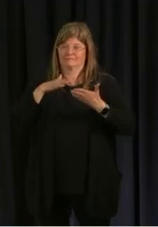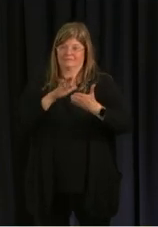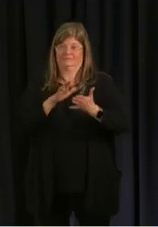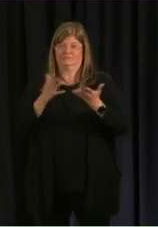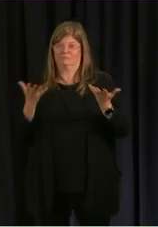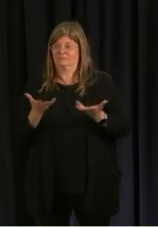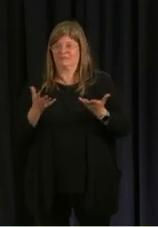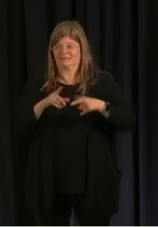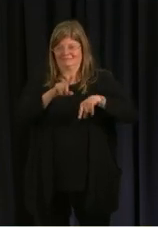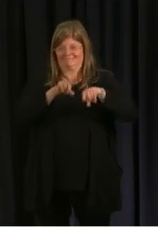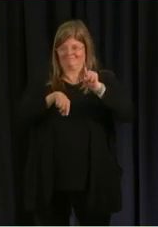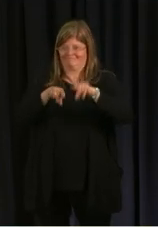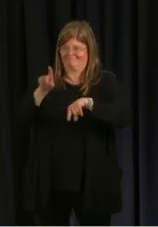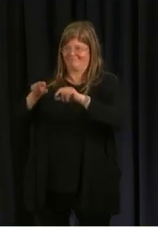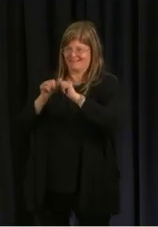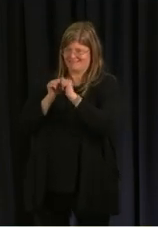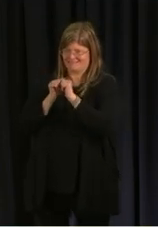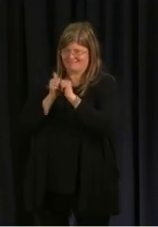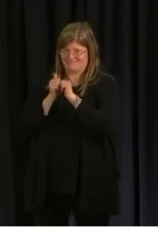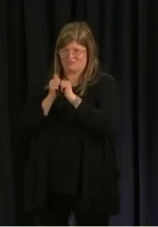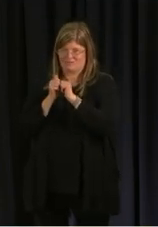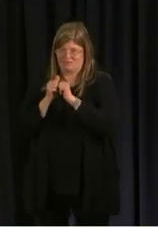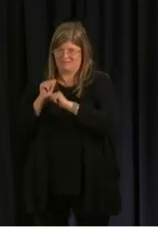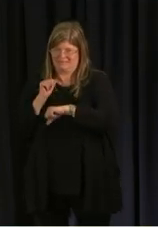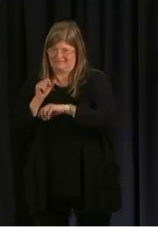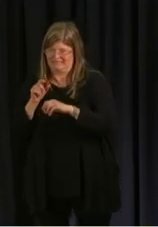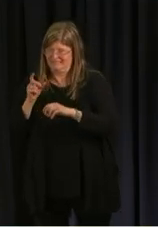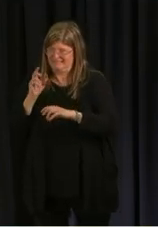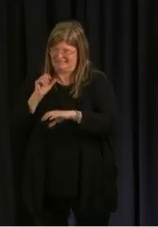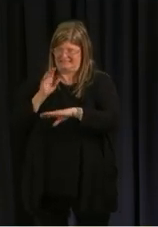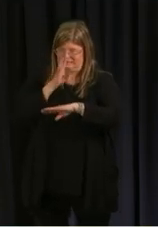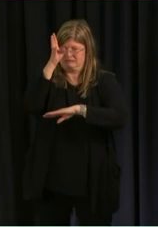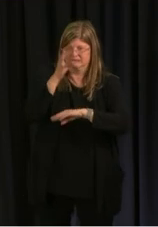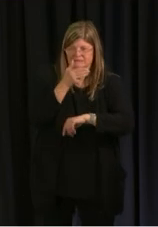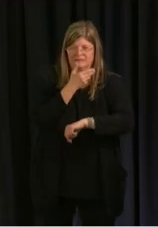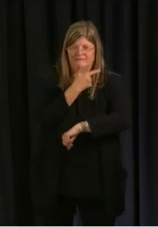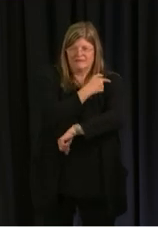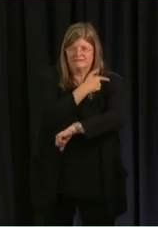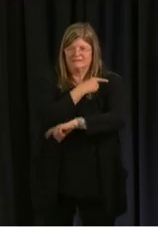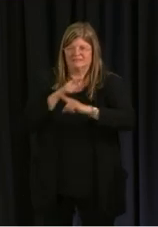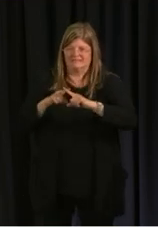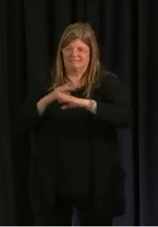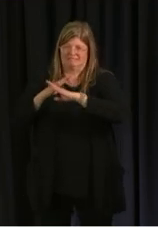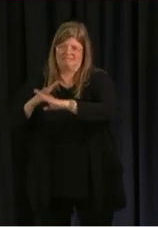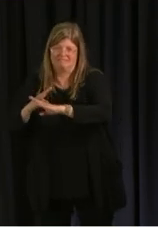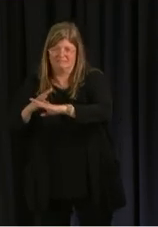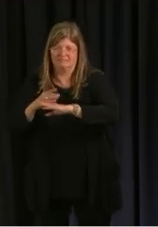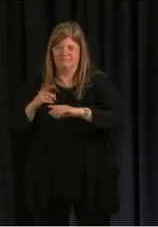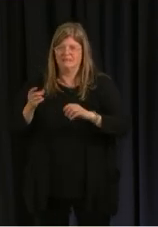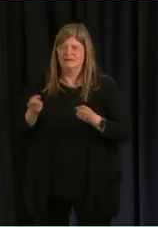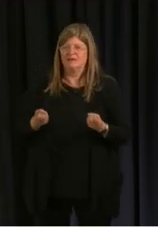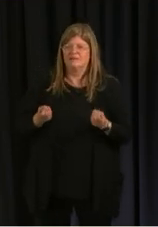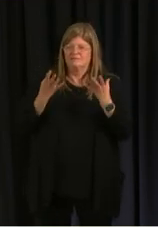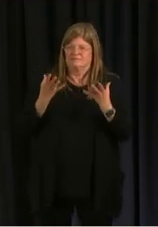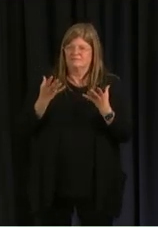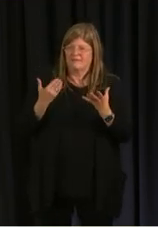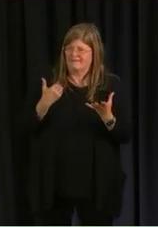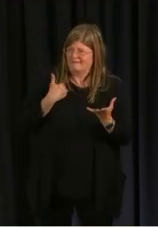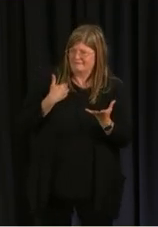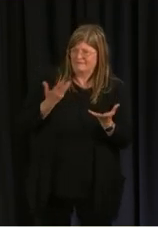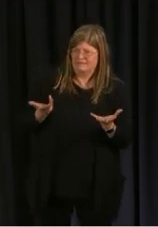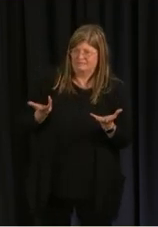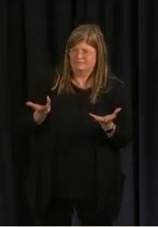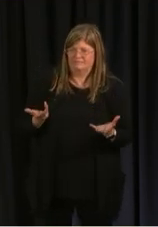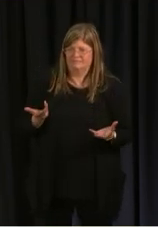variants. It's all about how fast we sequence them as well across the nation to understand how many of those are here. There's good